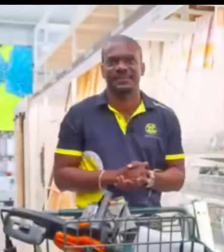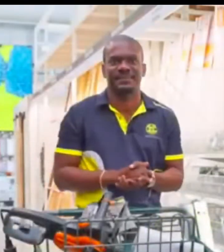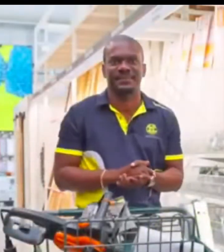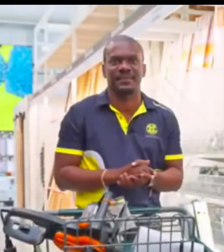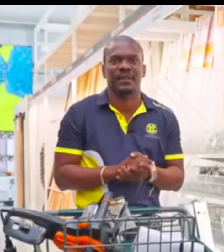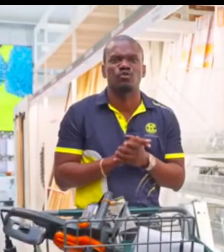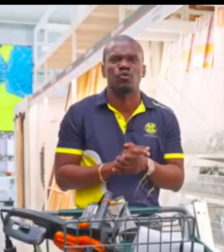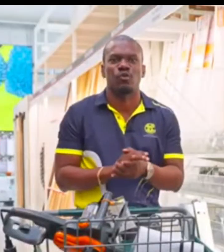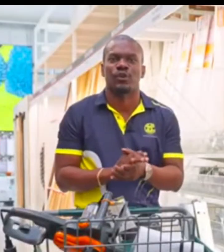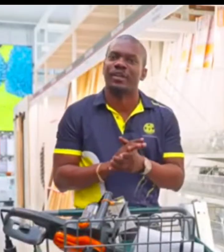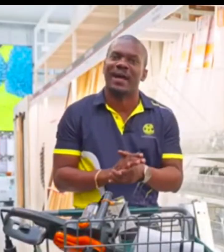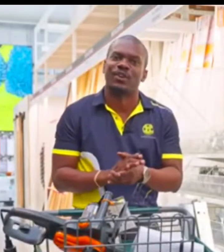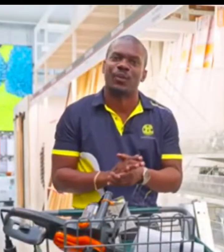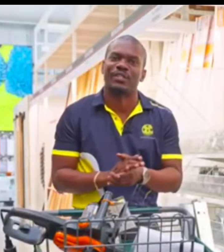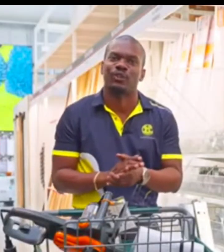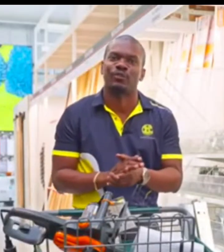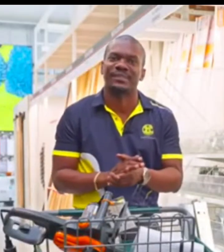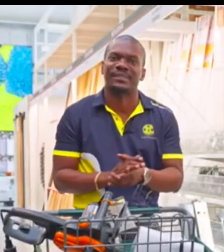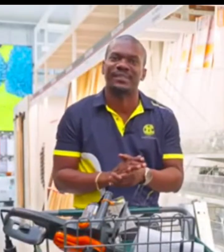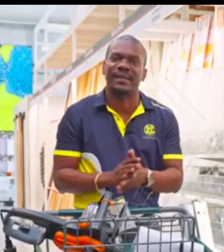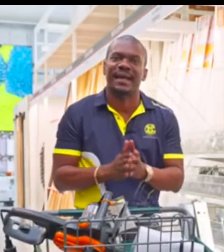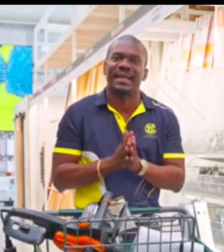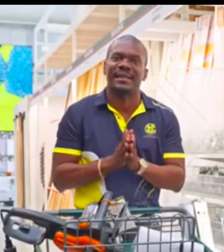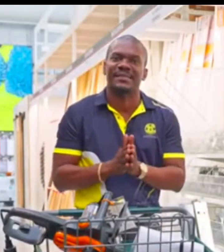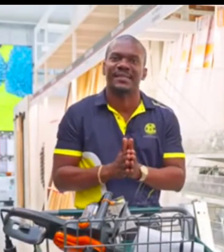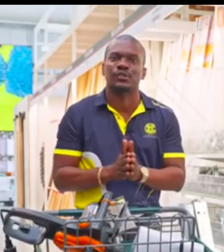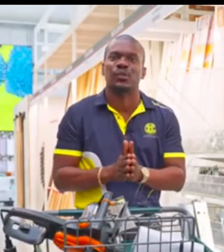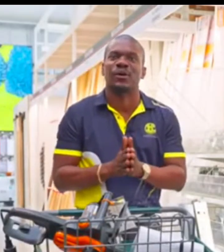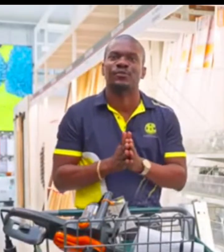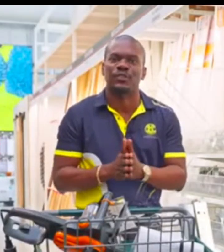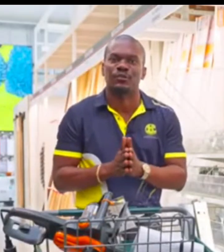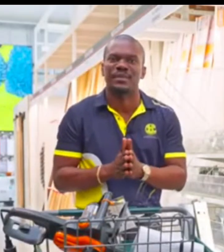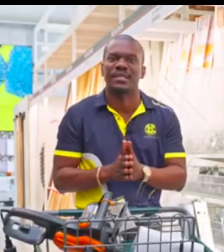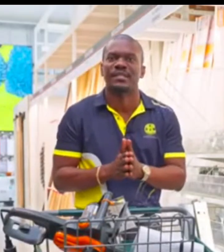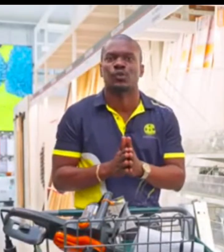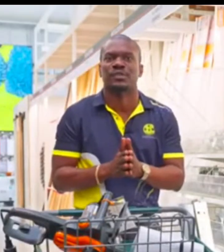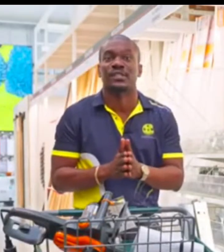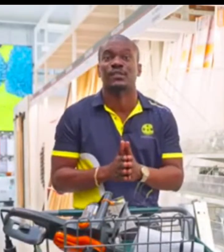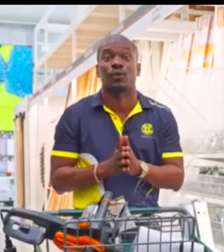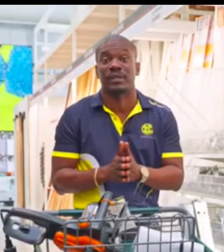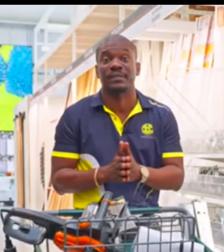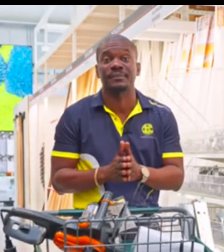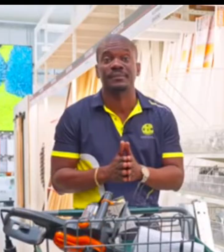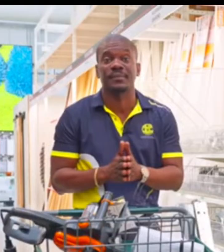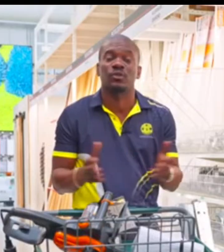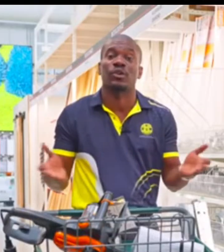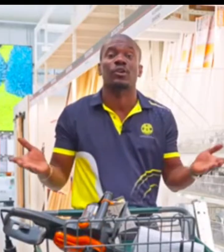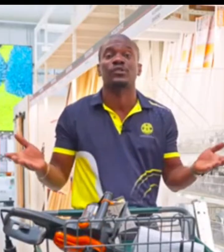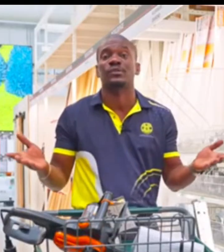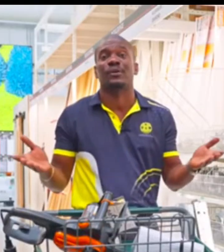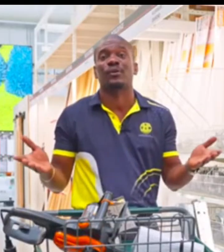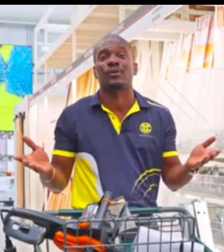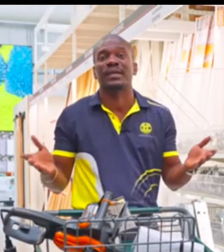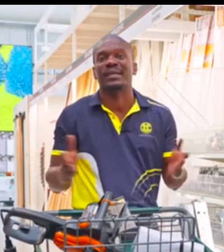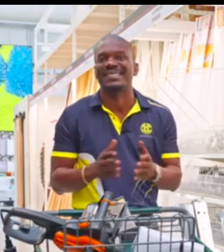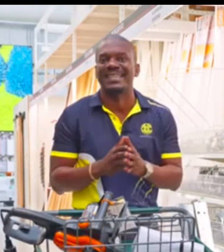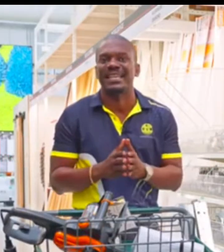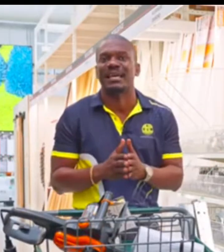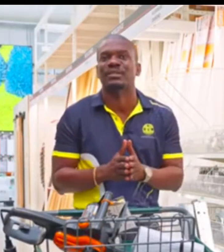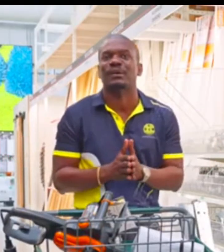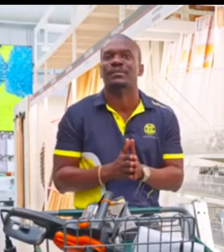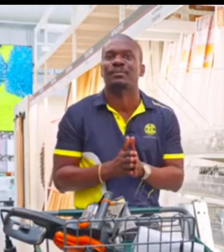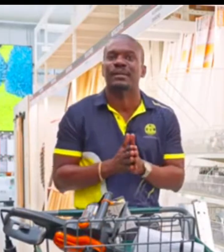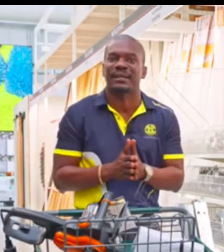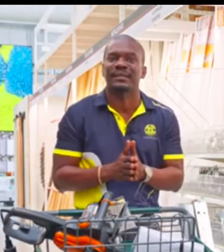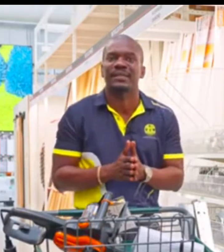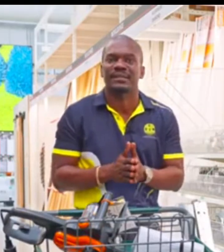emergency. Know your evacuation routes and listen to official media sources only. You can also download the